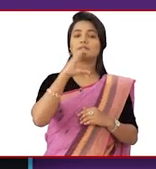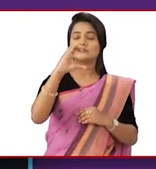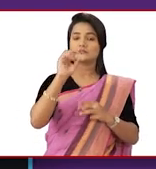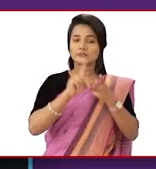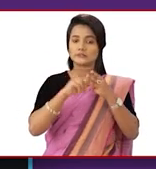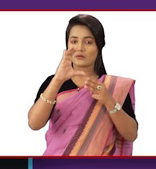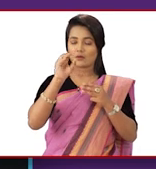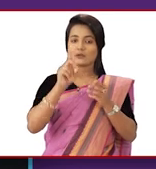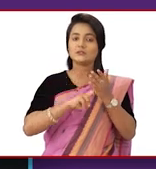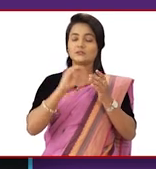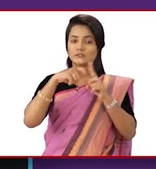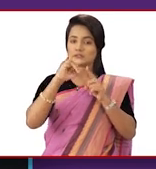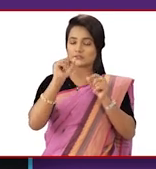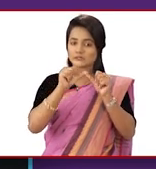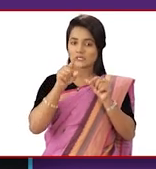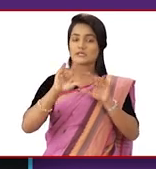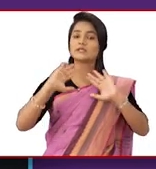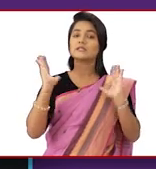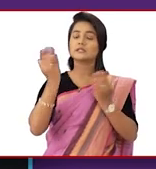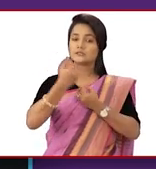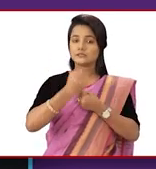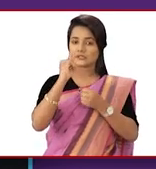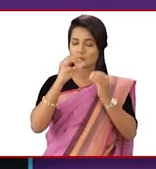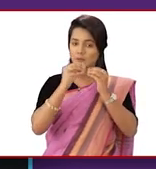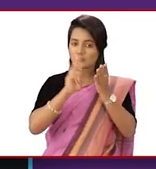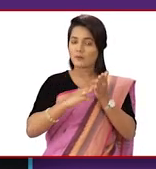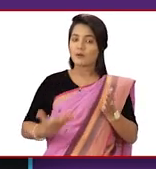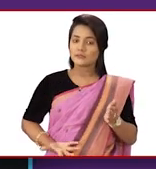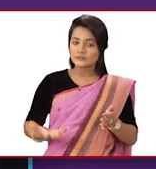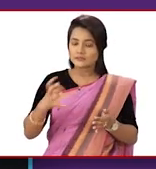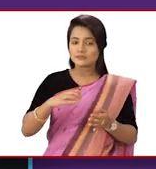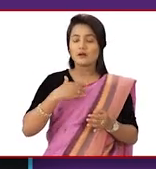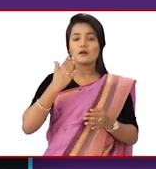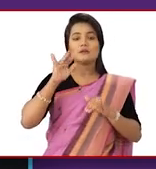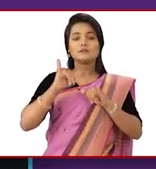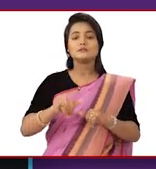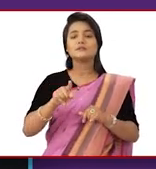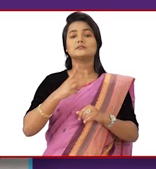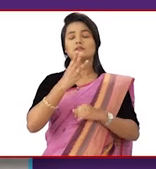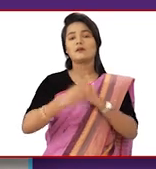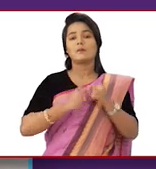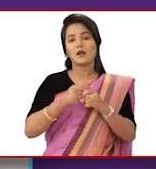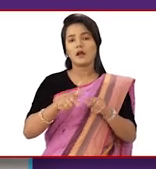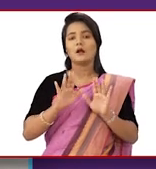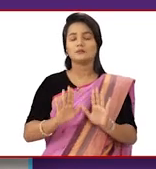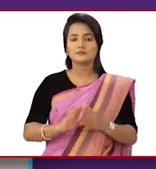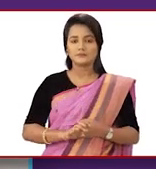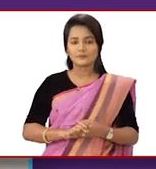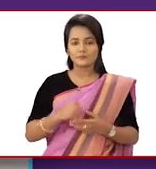Nokia Networks and IBM in Bangladesh. And I'm a stay-home dad to three kids. Hello, I'm